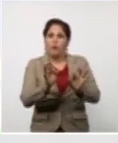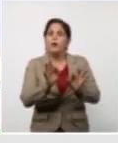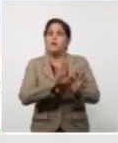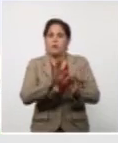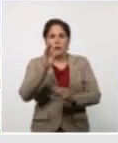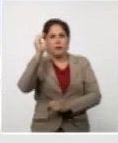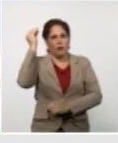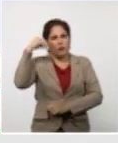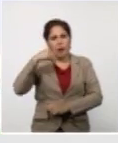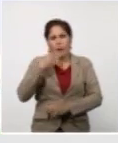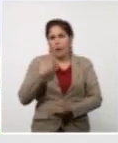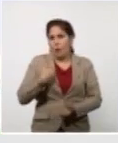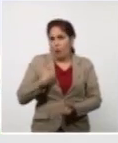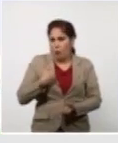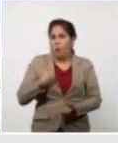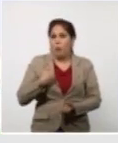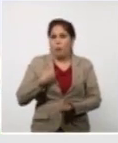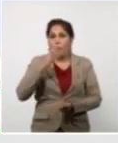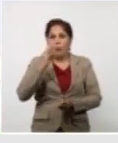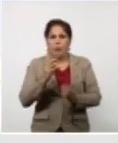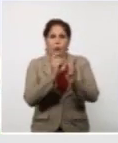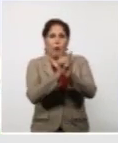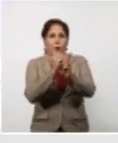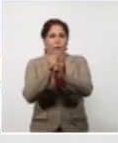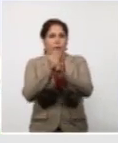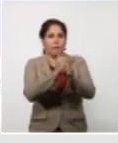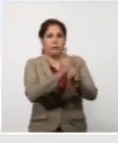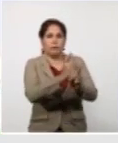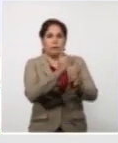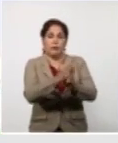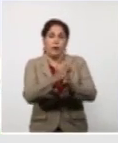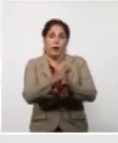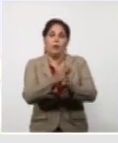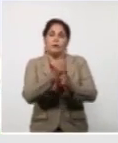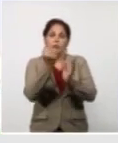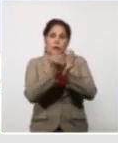Yesterday, I repeat, there was one person whose source of infection